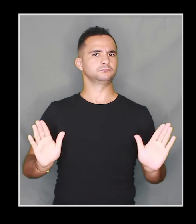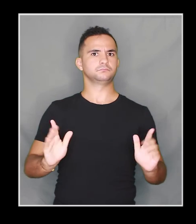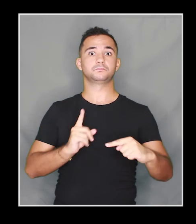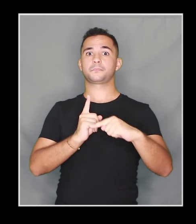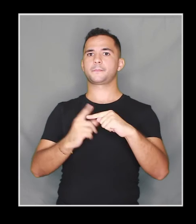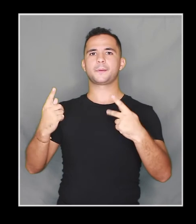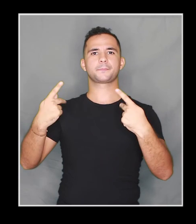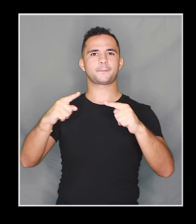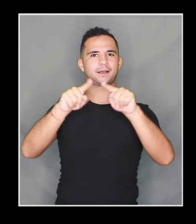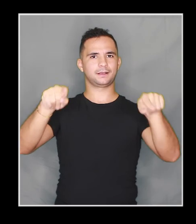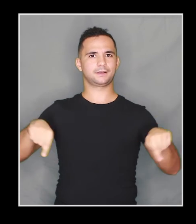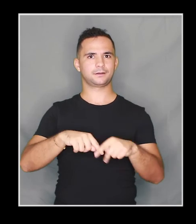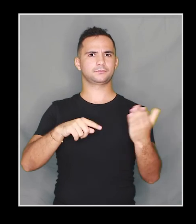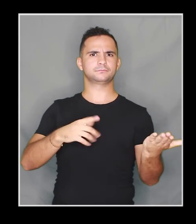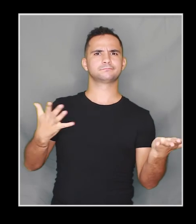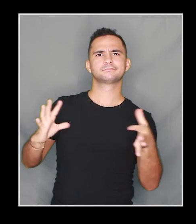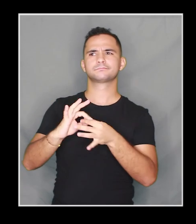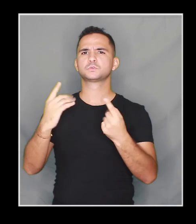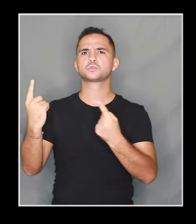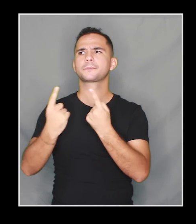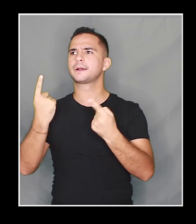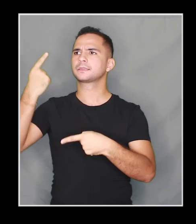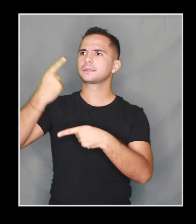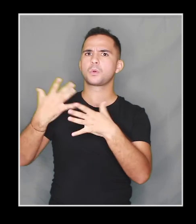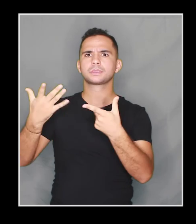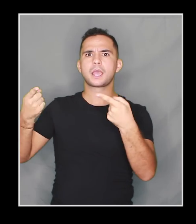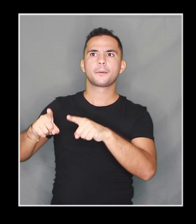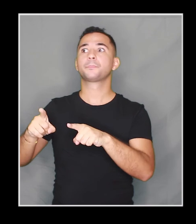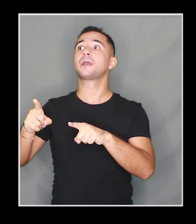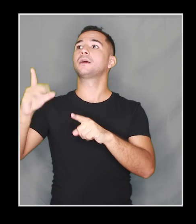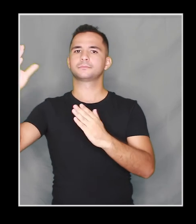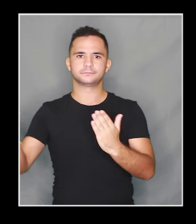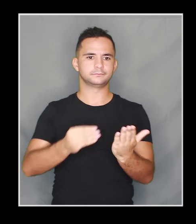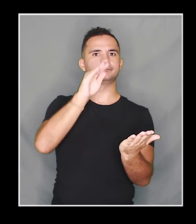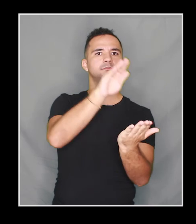was overfixed that summarized the action.